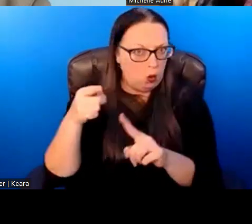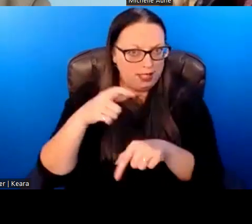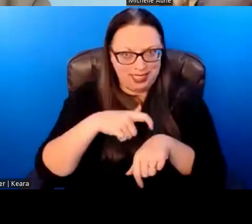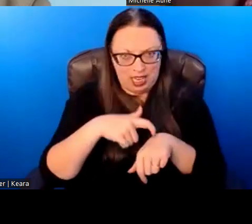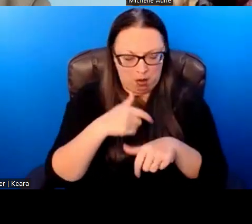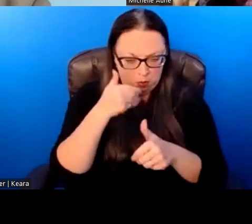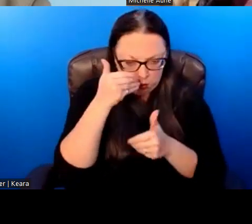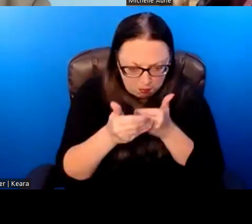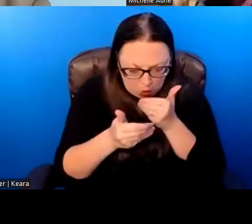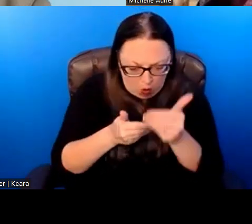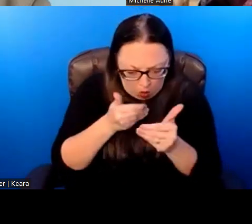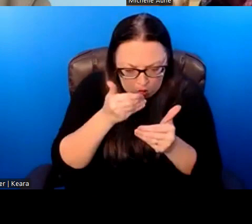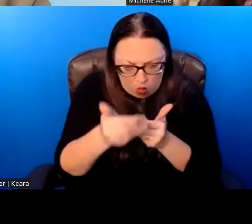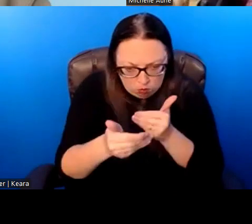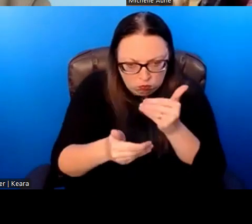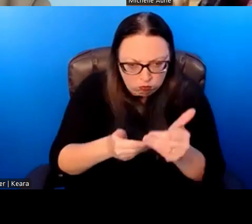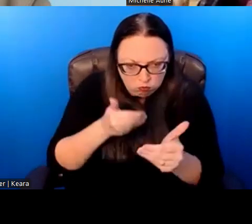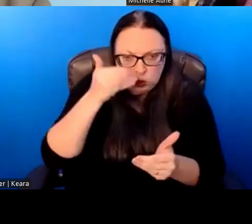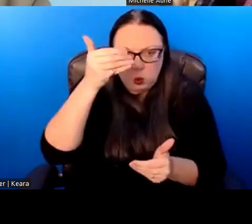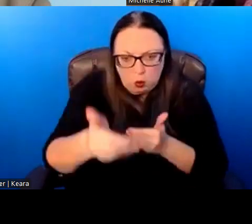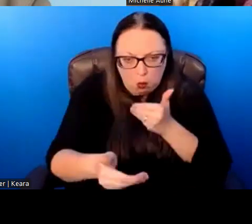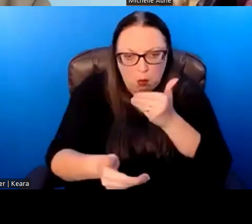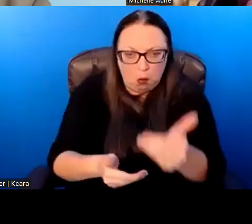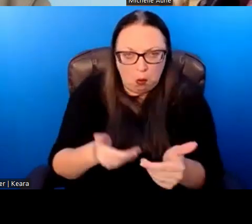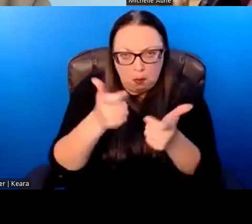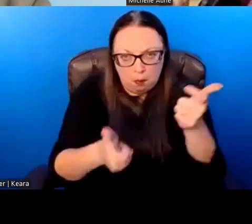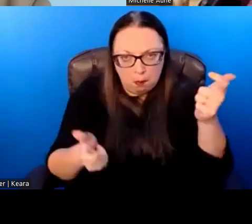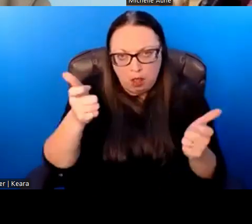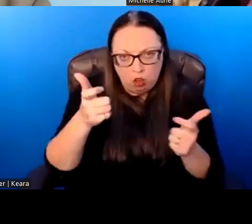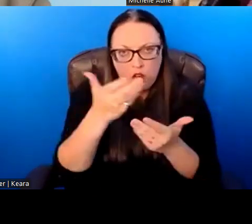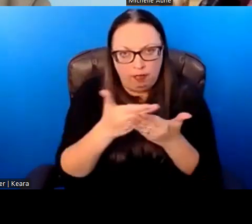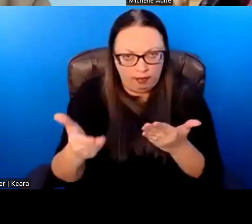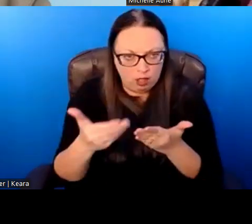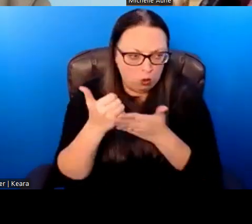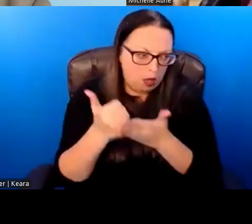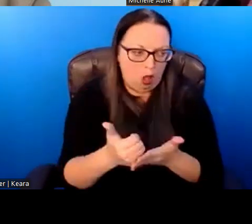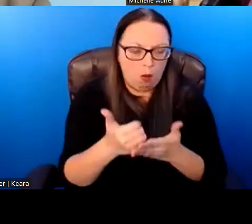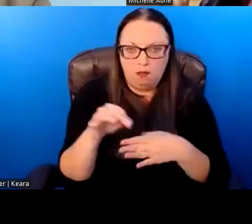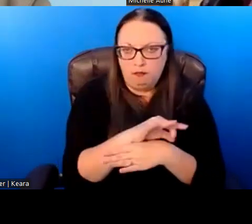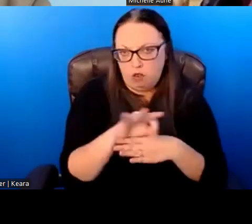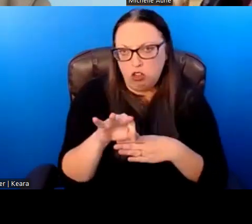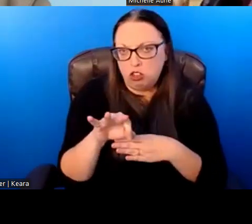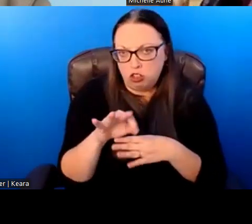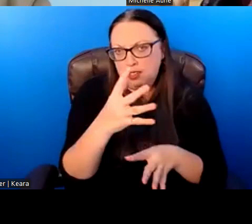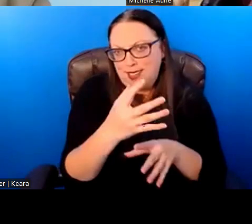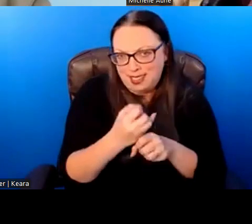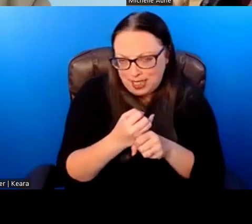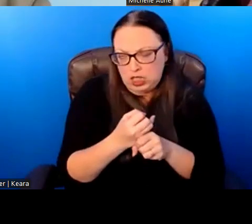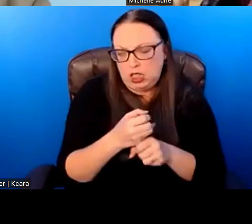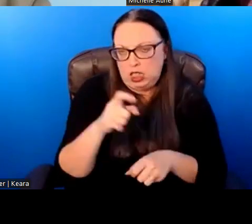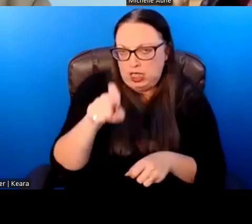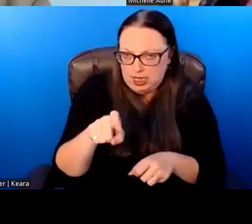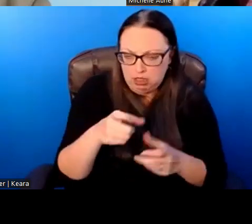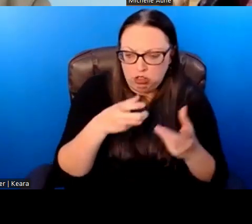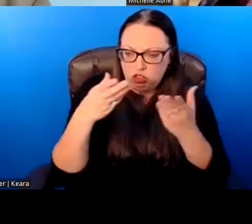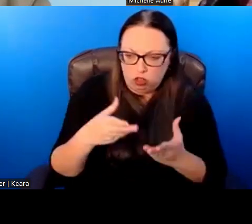baby steps into big baby steps so that they're functioning and they're getting the needs and the